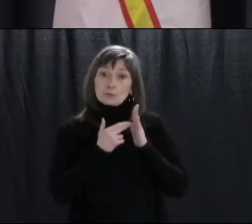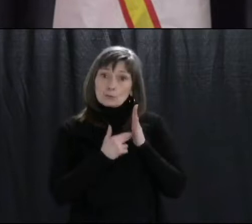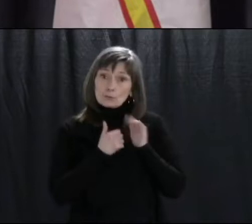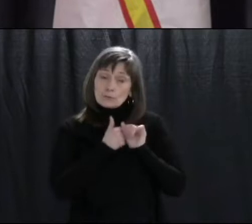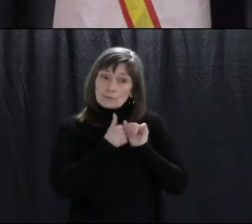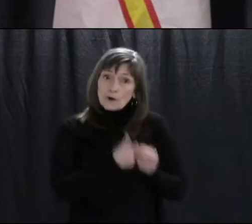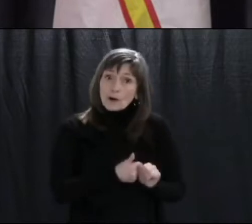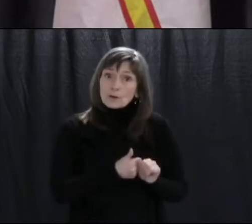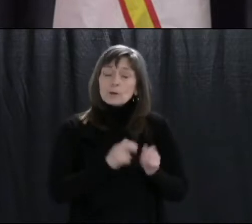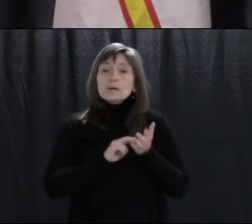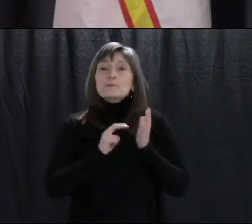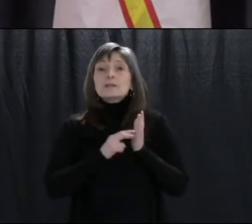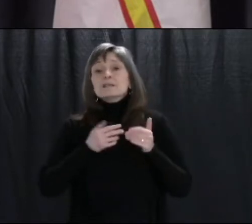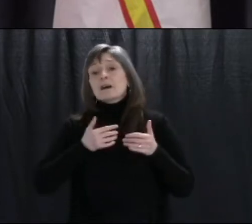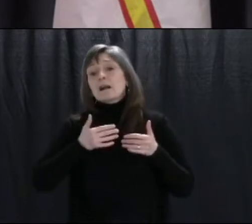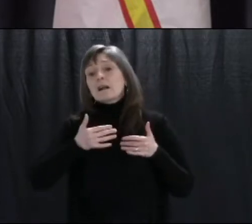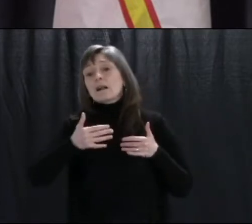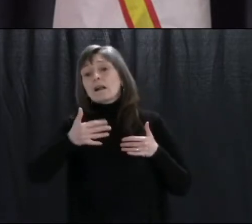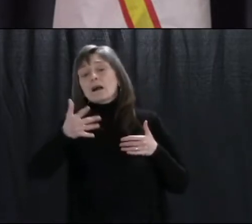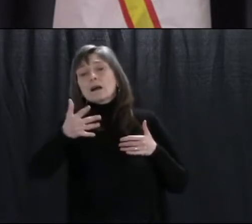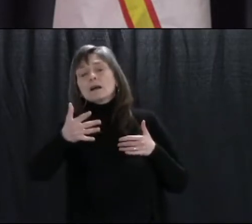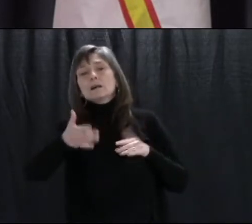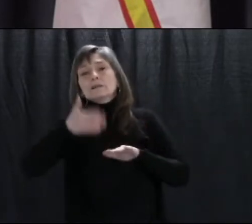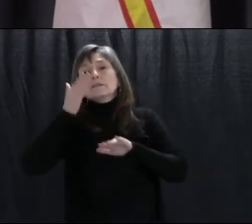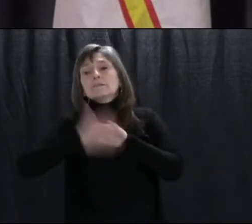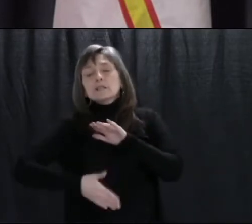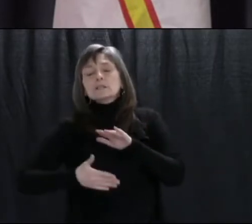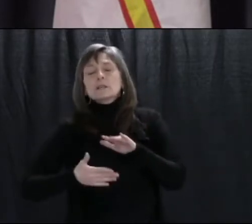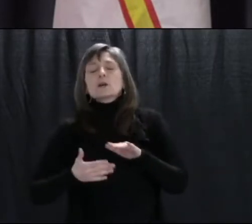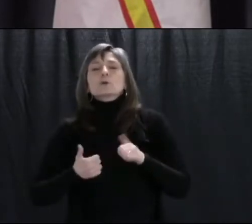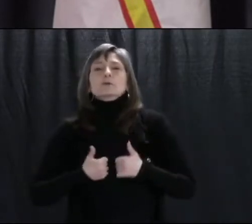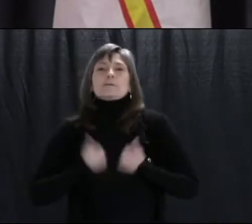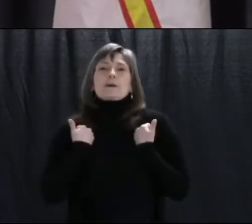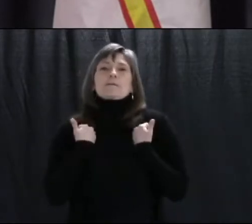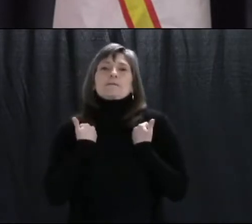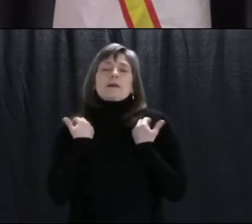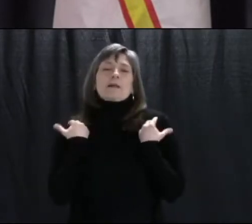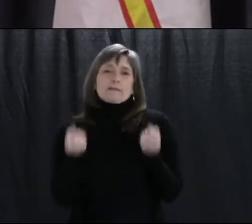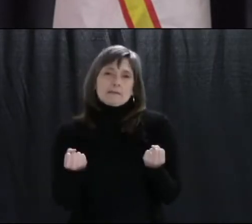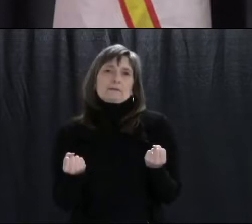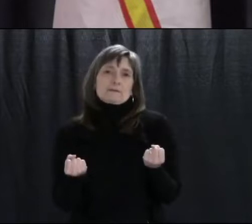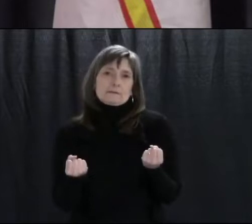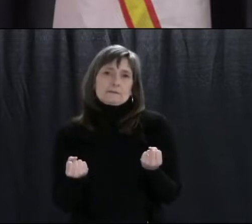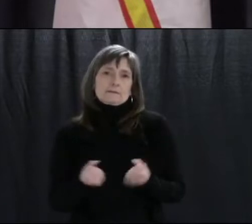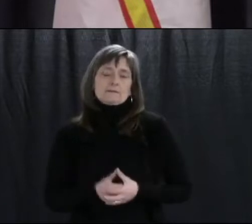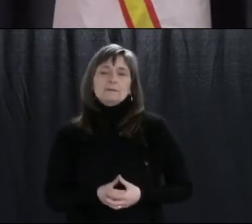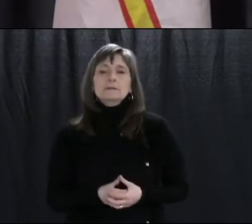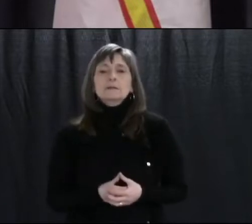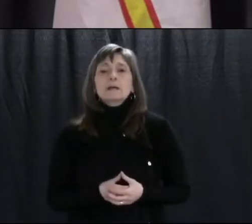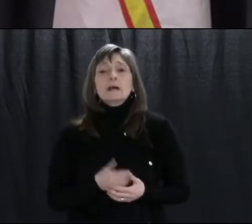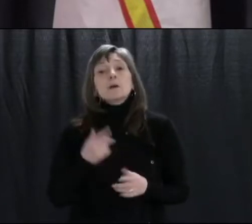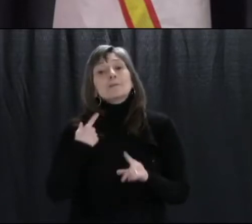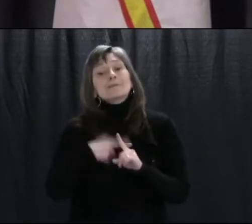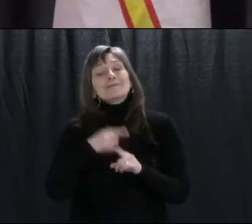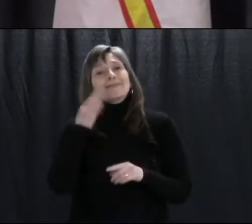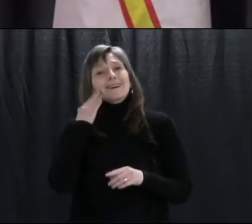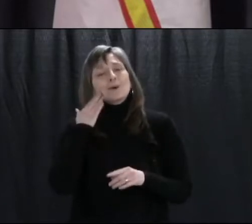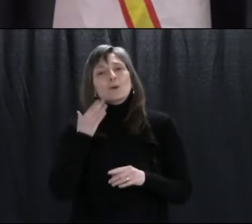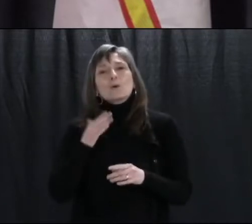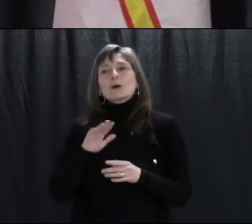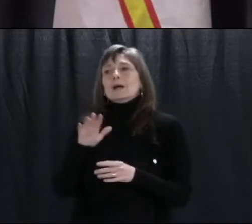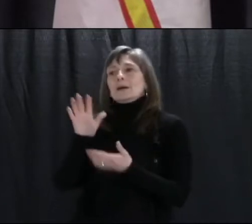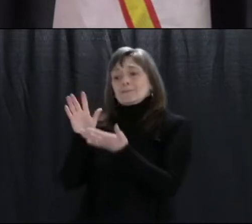out on the other side of COVID-19. We also know that there's a lot of information being shared on